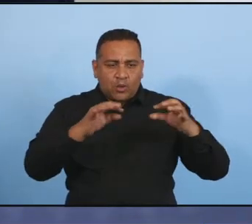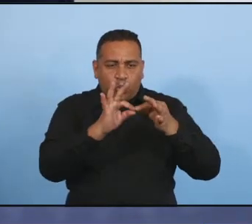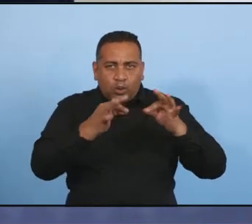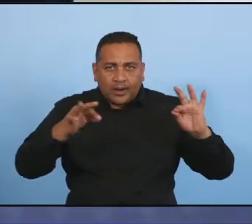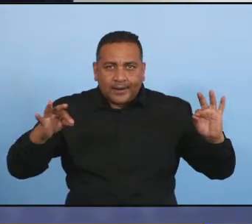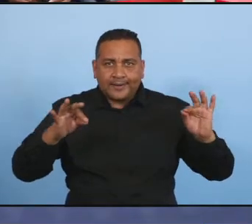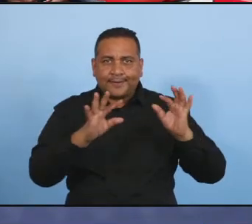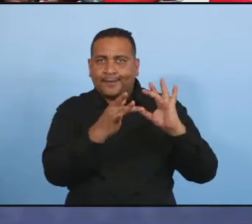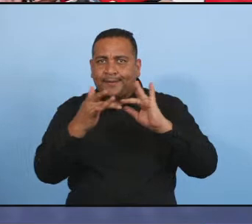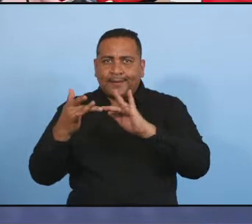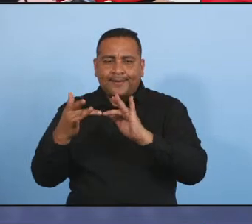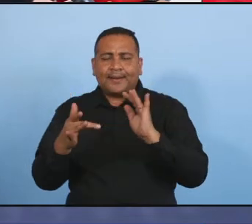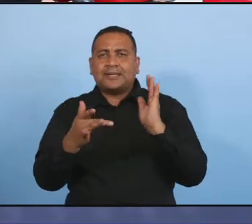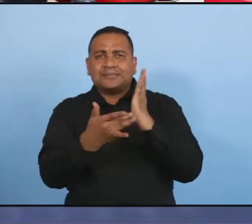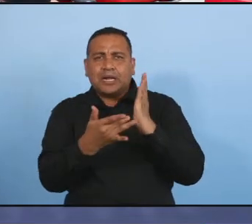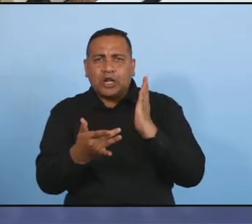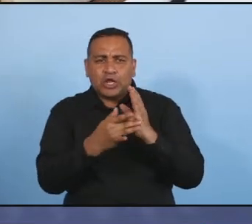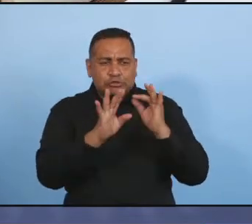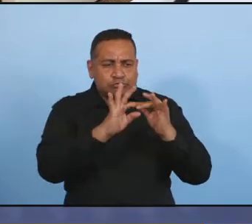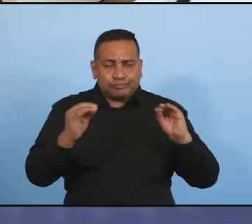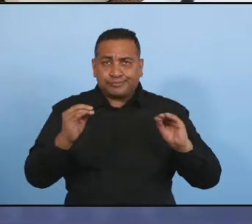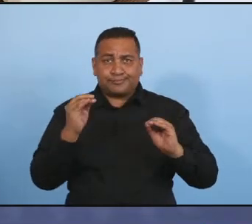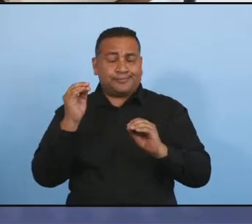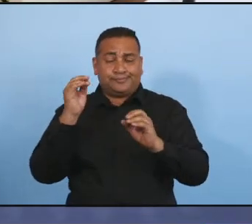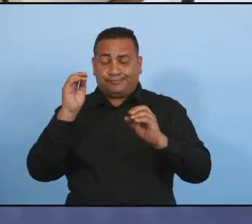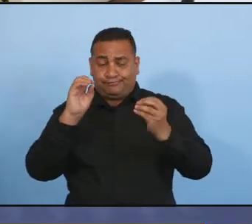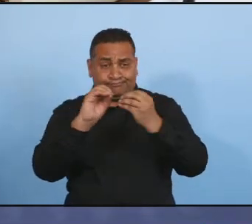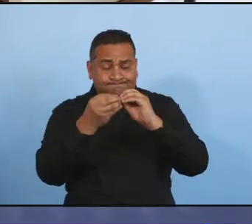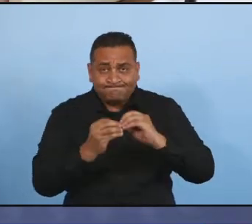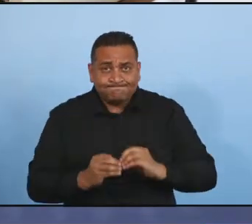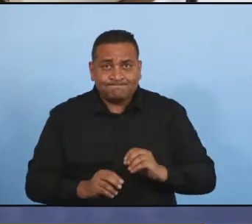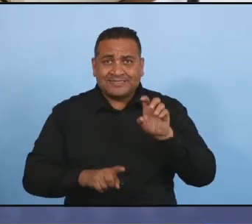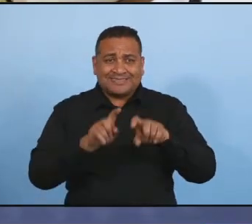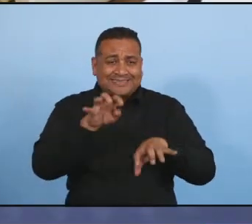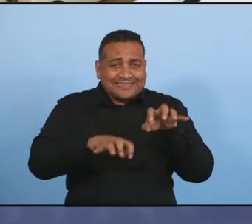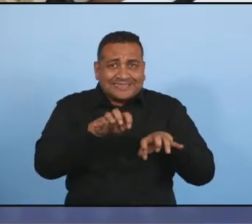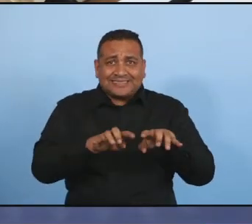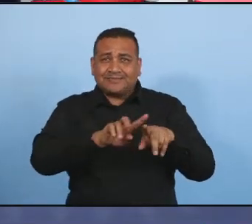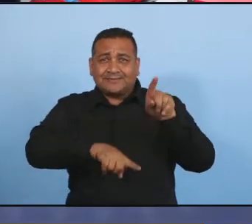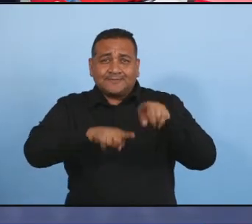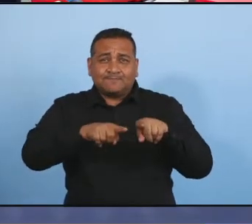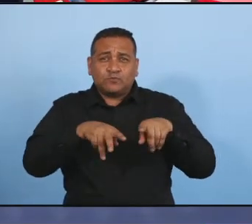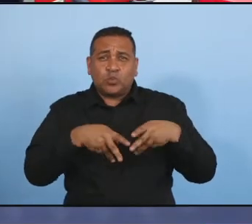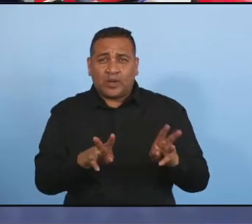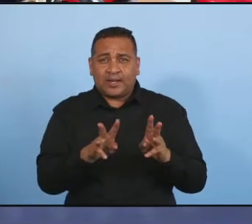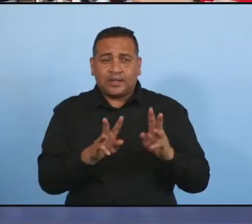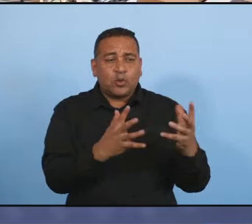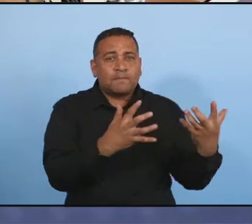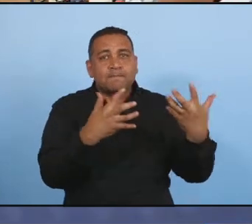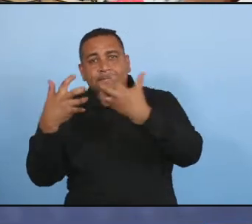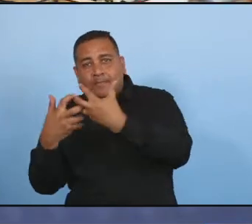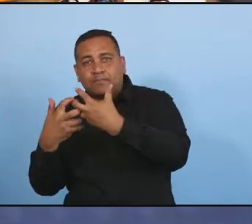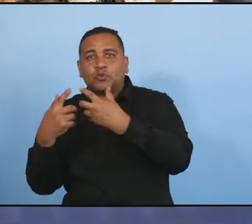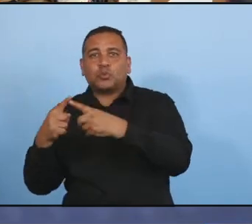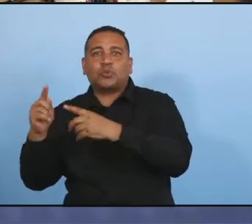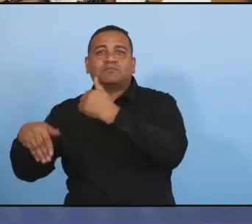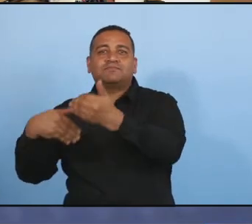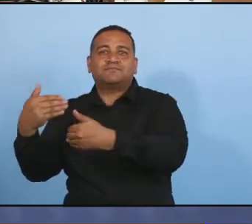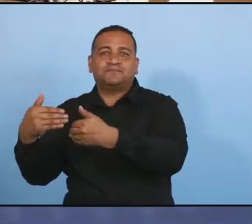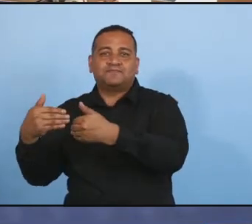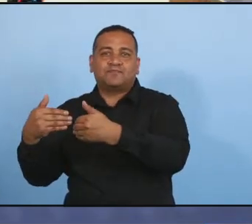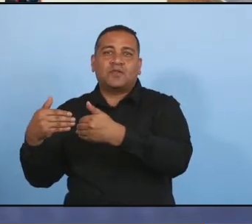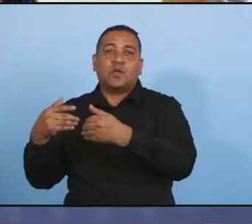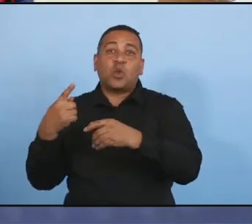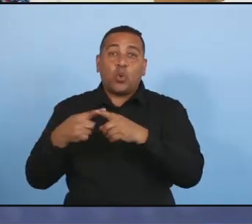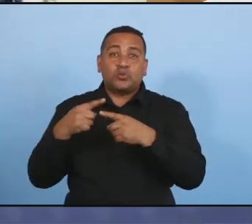to program basic electronic circuits as well to do various different things. Wow. So it's a broad knowledge of electronics. Wow.